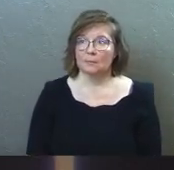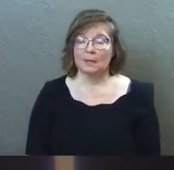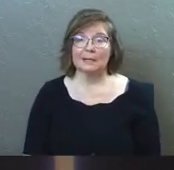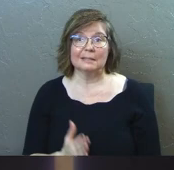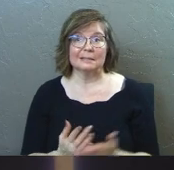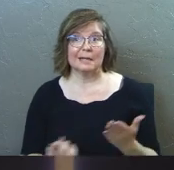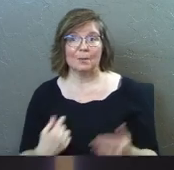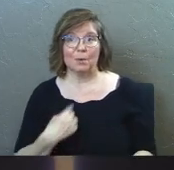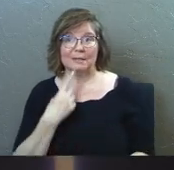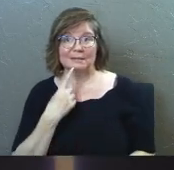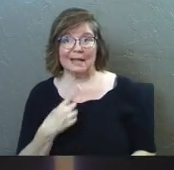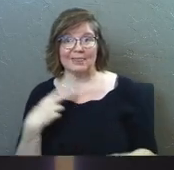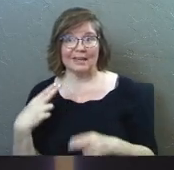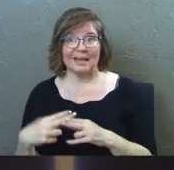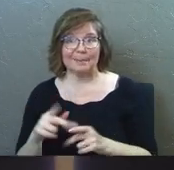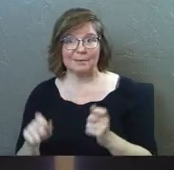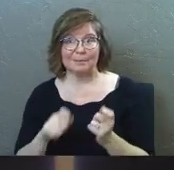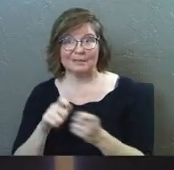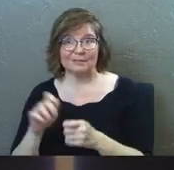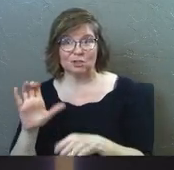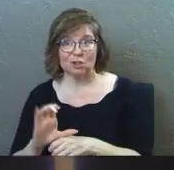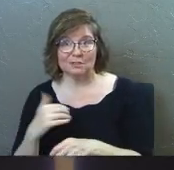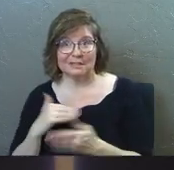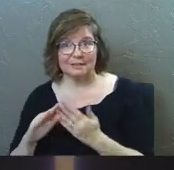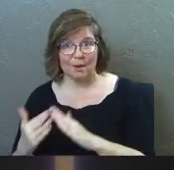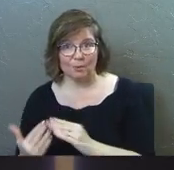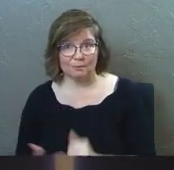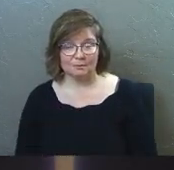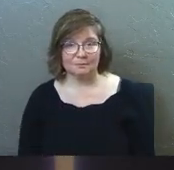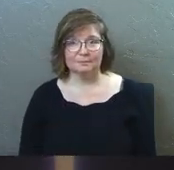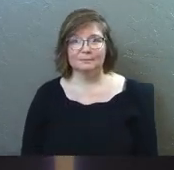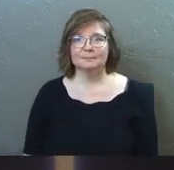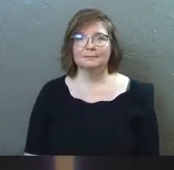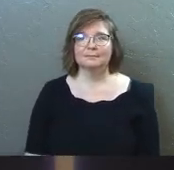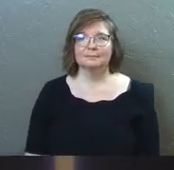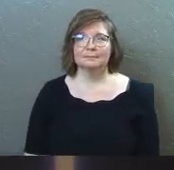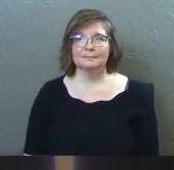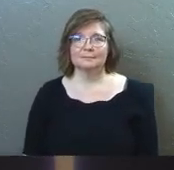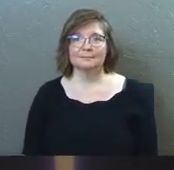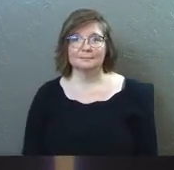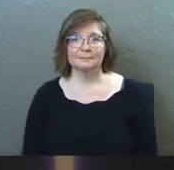And somebody said the name of another church in town.